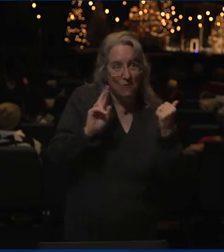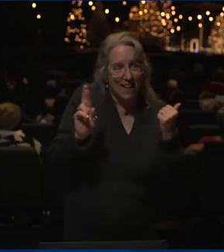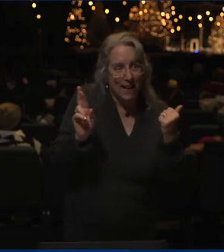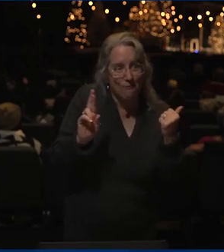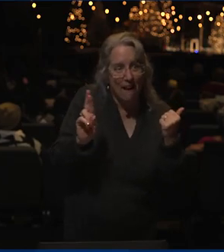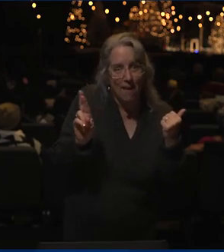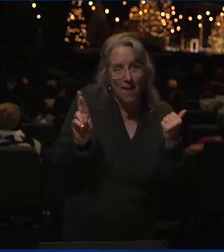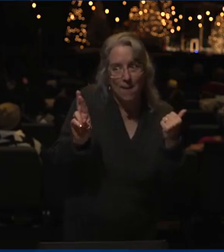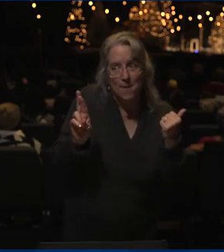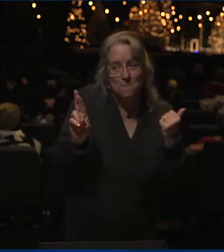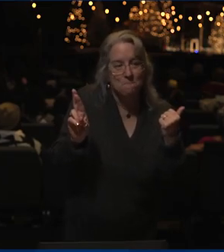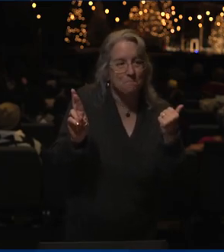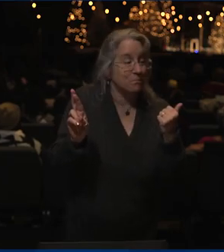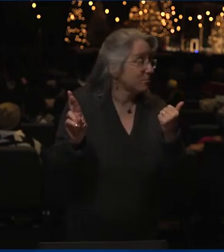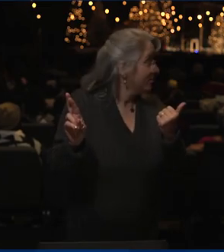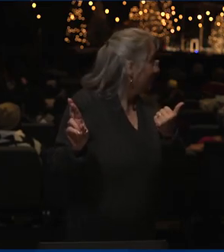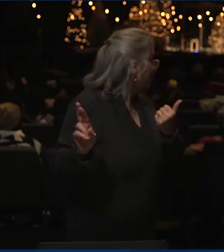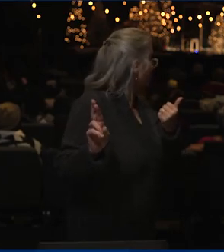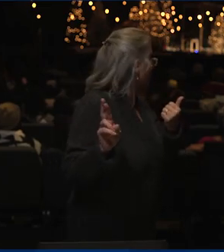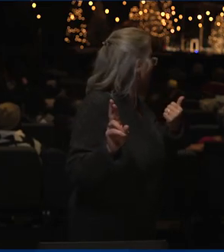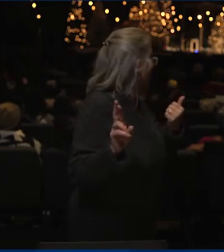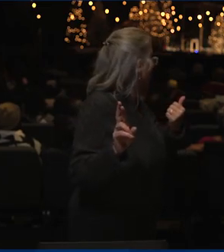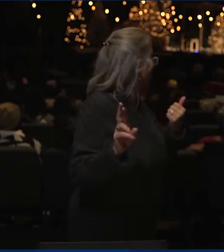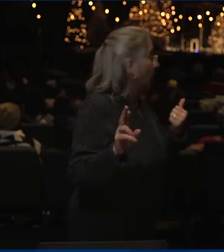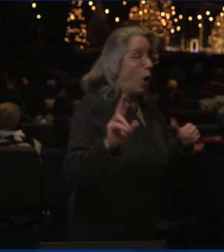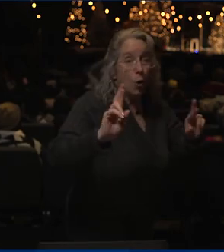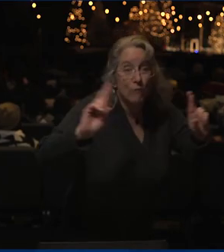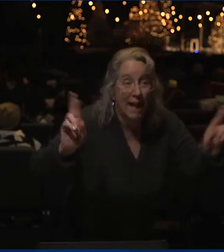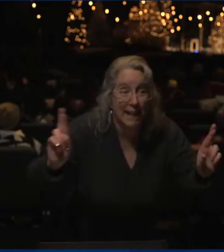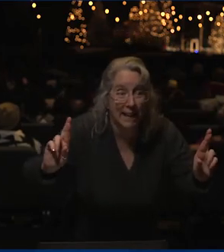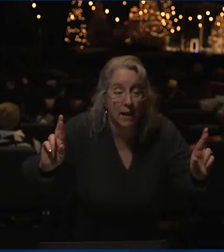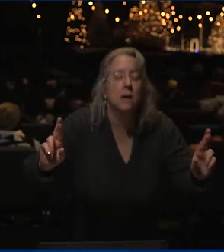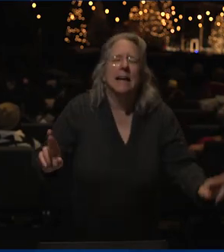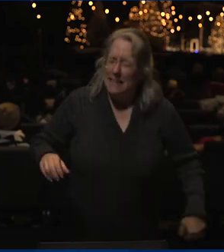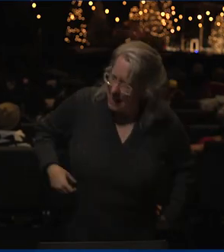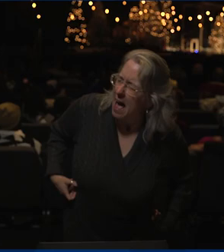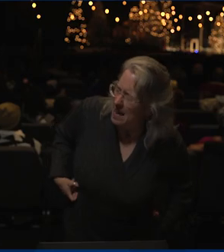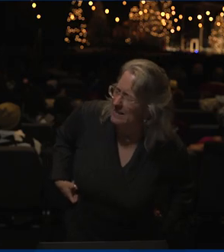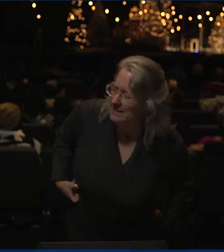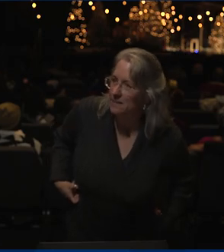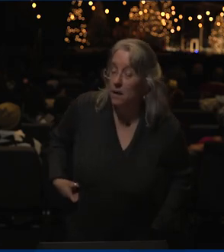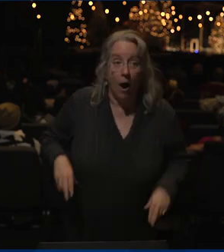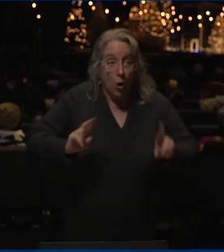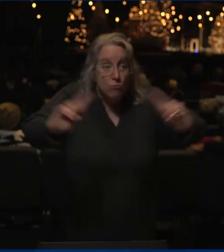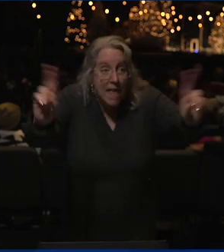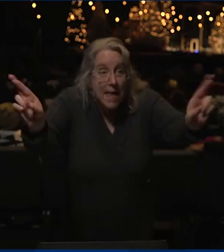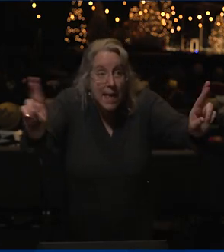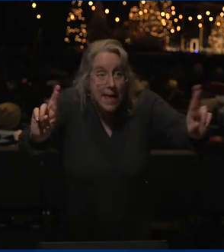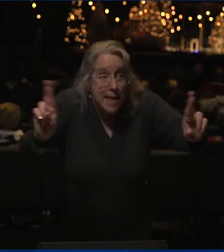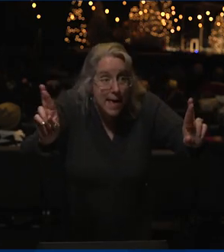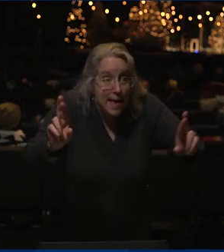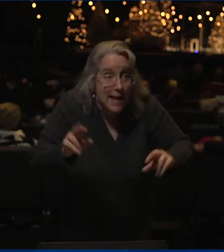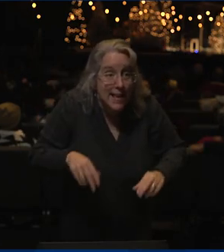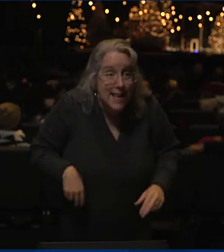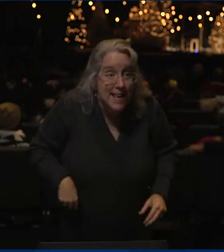it? Yes. Are you ready for it? Are you really ready for it? Because it's a good